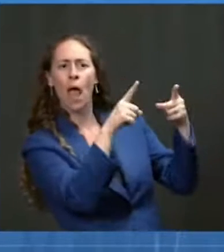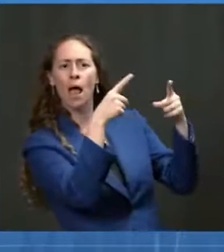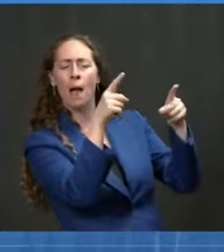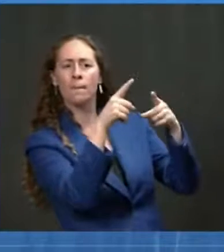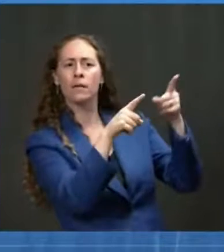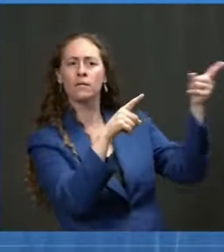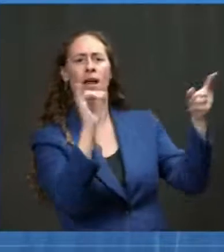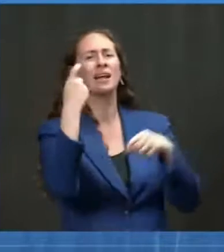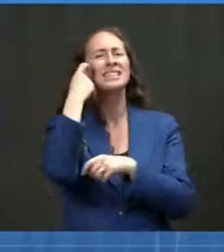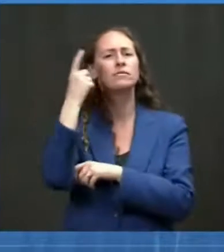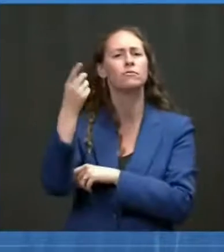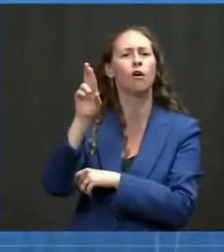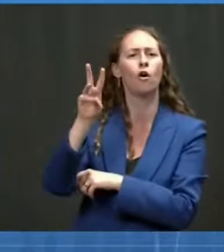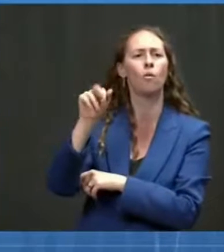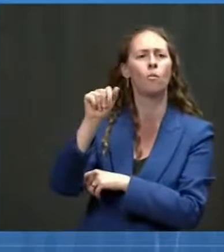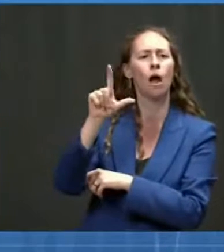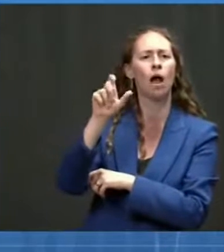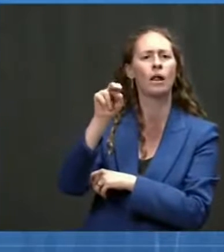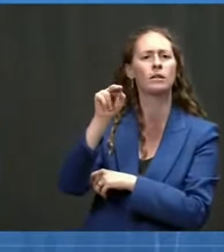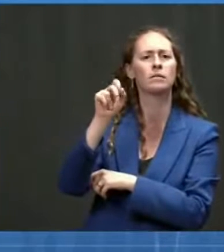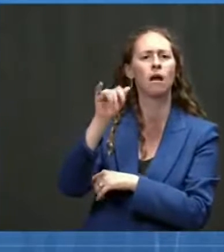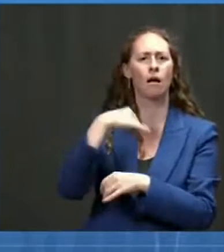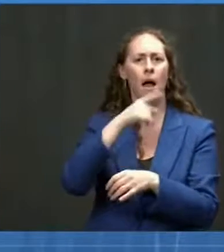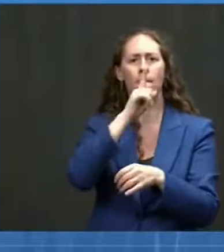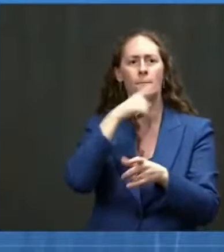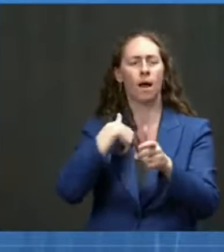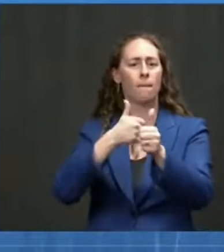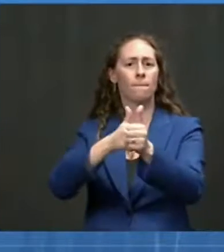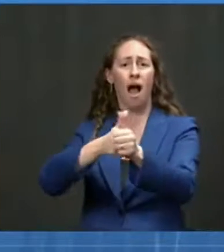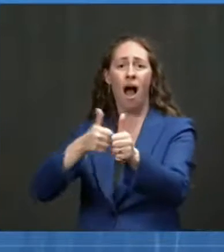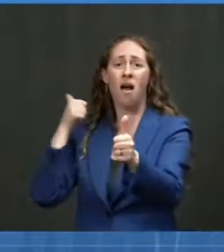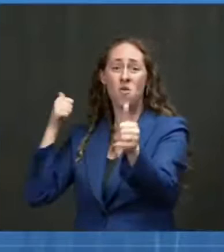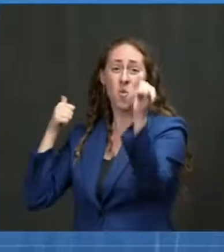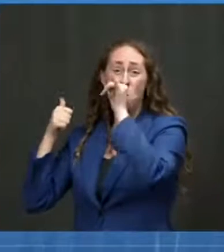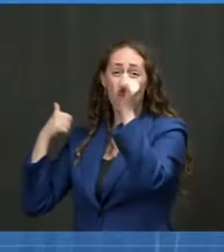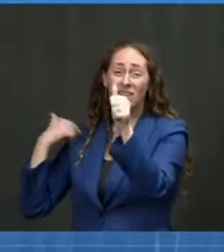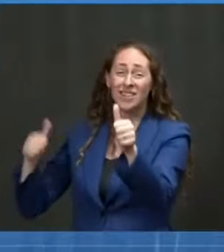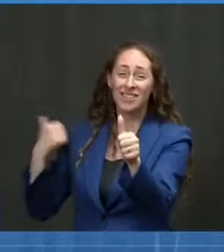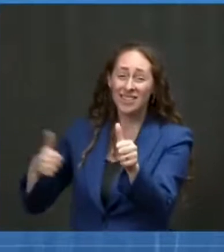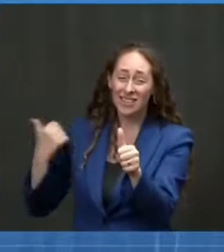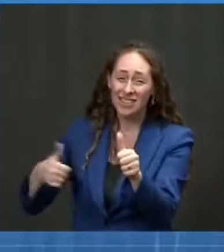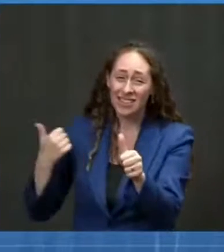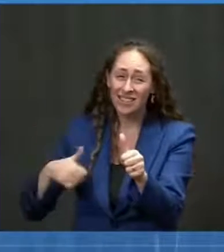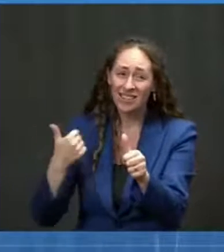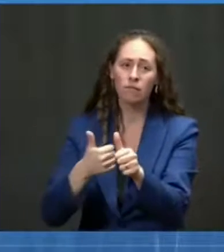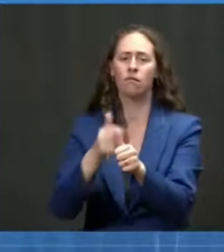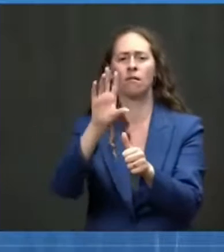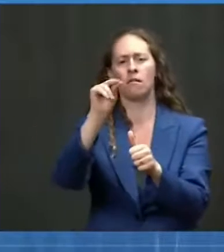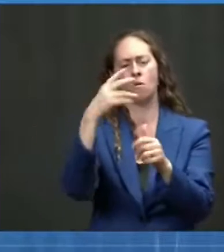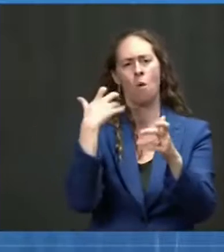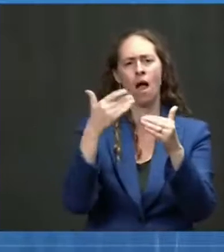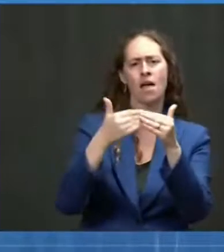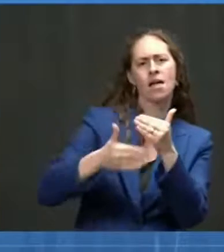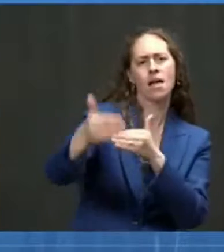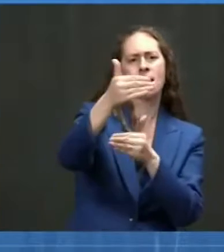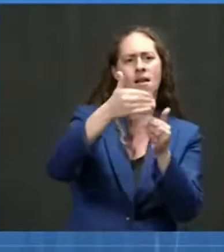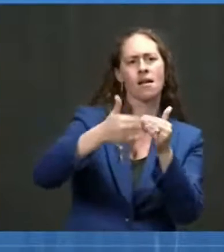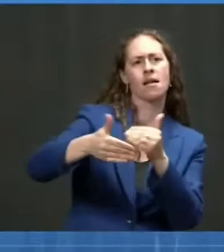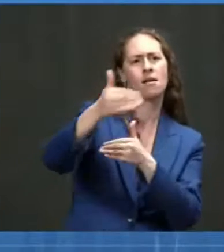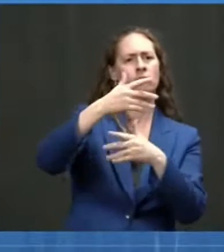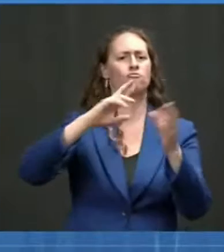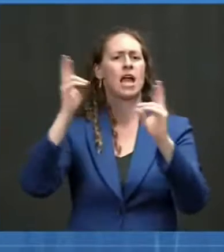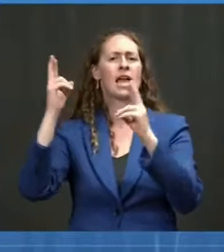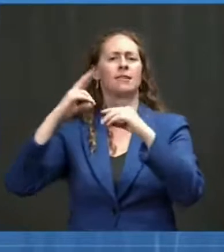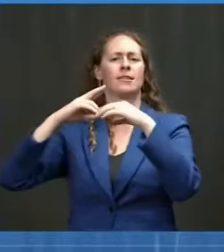yourself behind playing catch up. Better stay ahead of it than chasing after it.